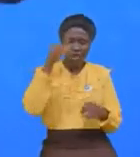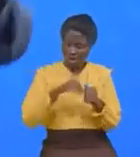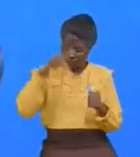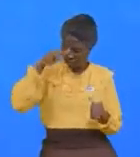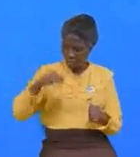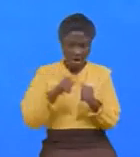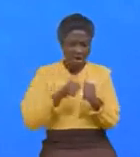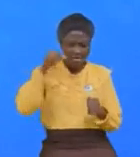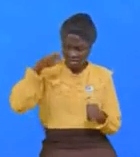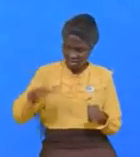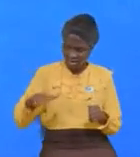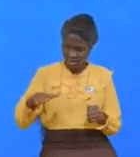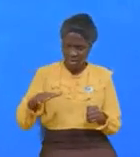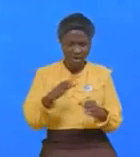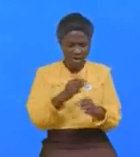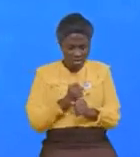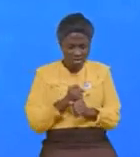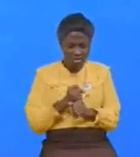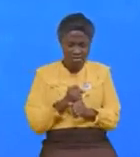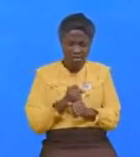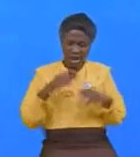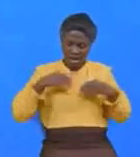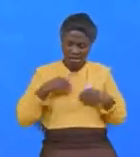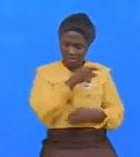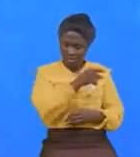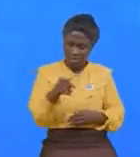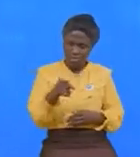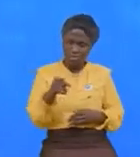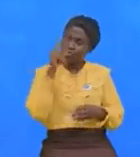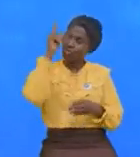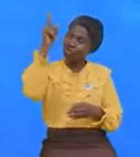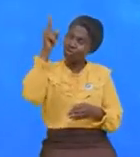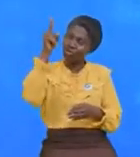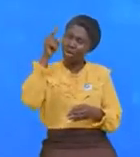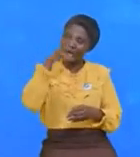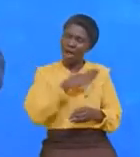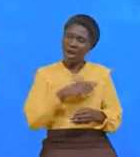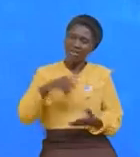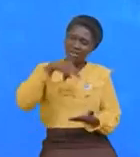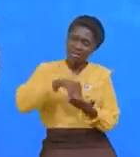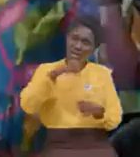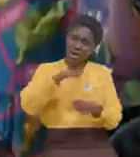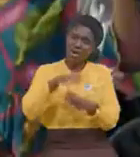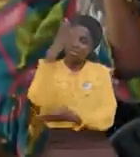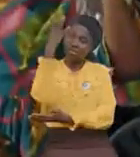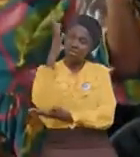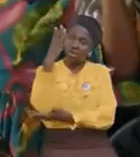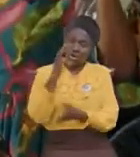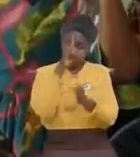every girl receiving you and standing and staying on the tree of faith right now.